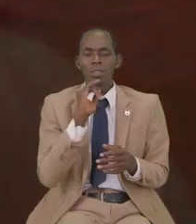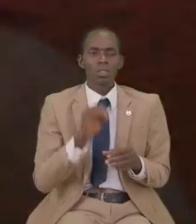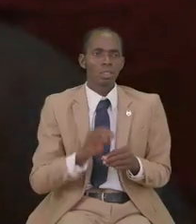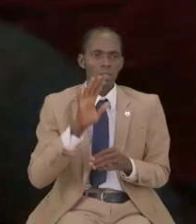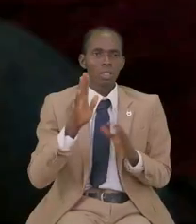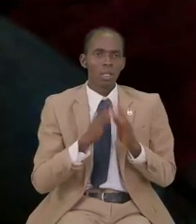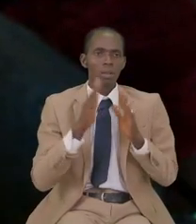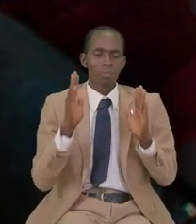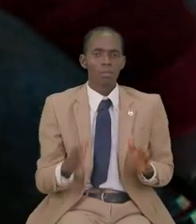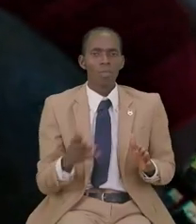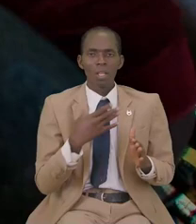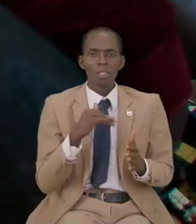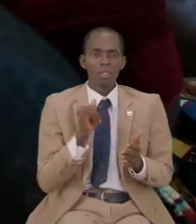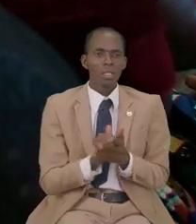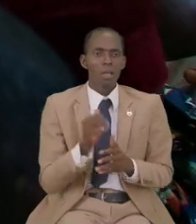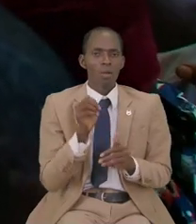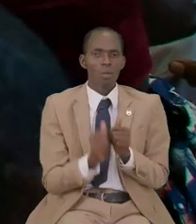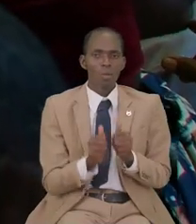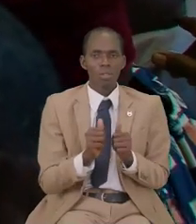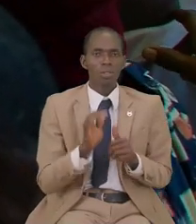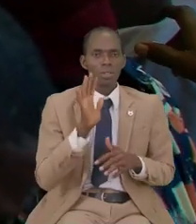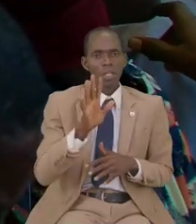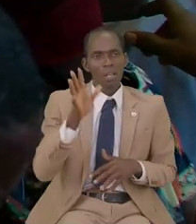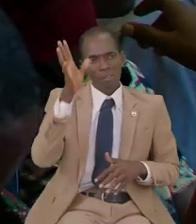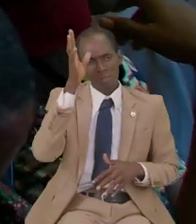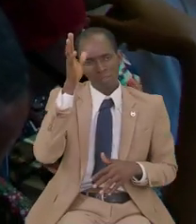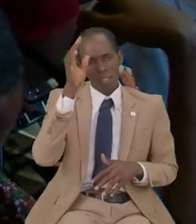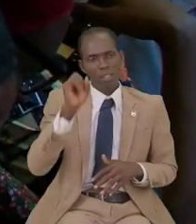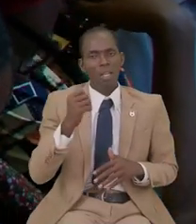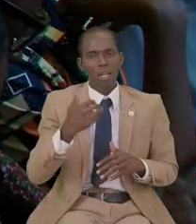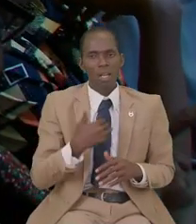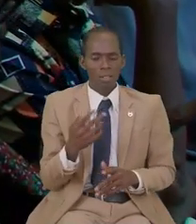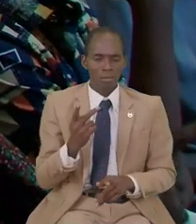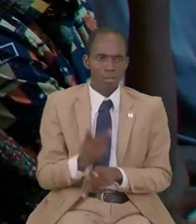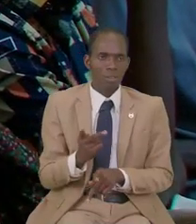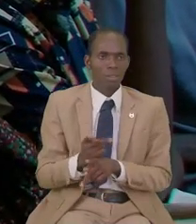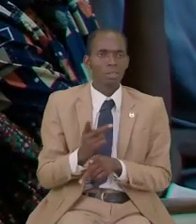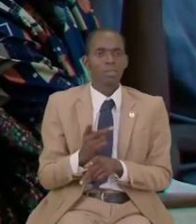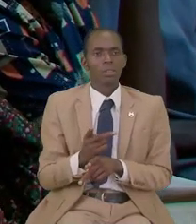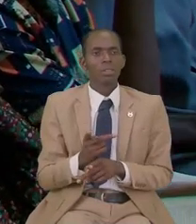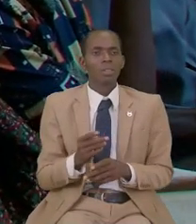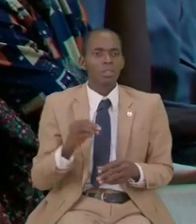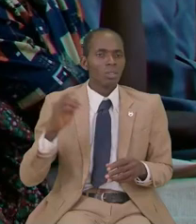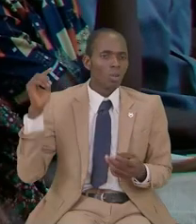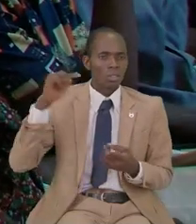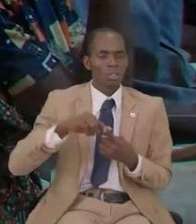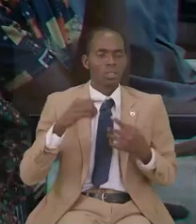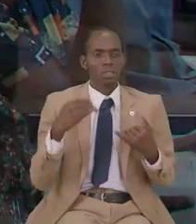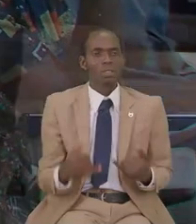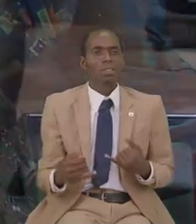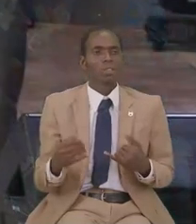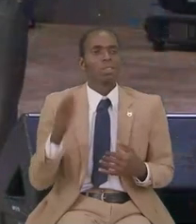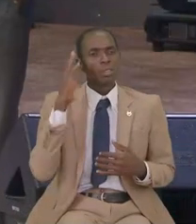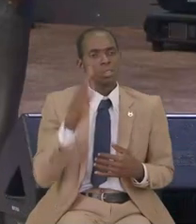house and that which thy fathers have laid up in store until this day